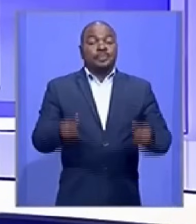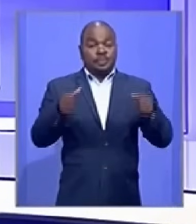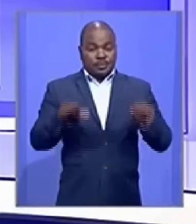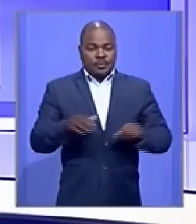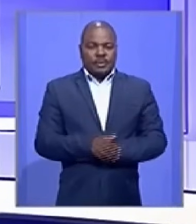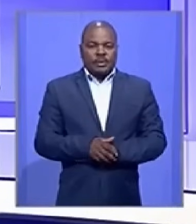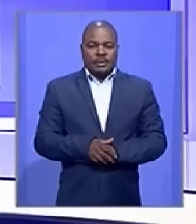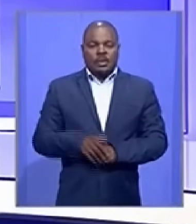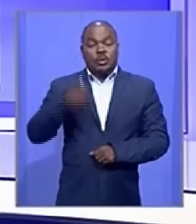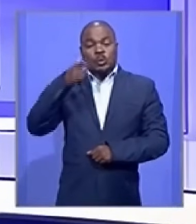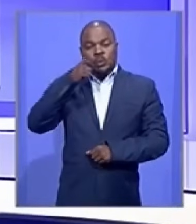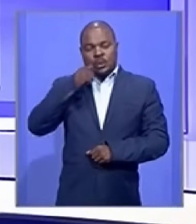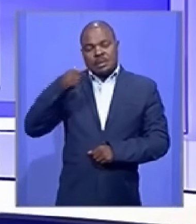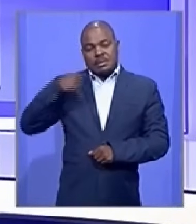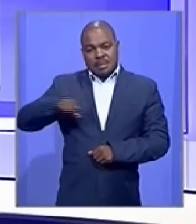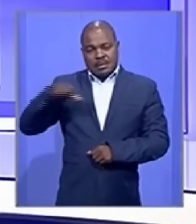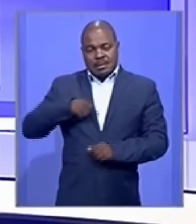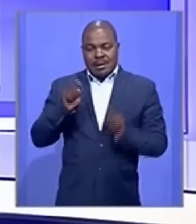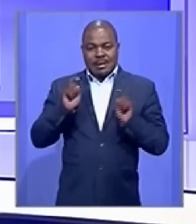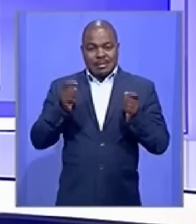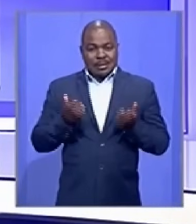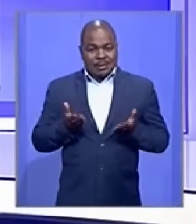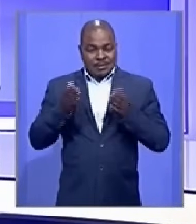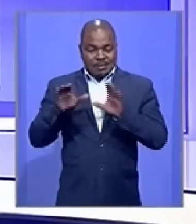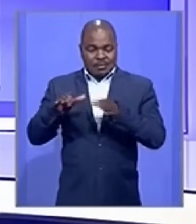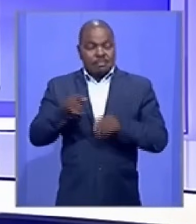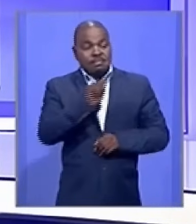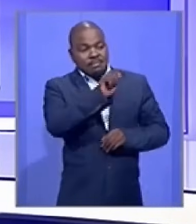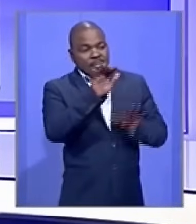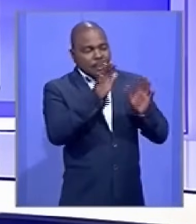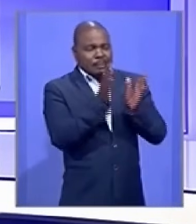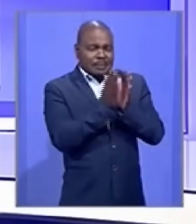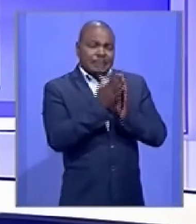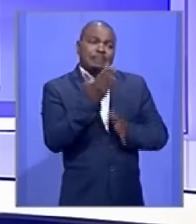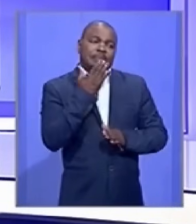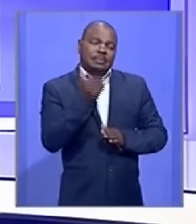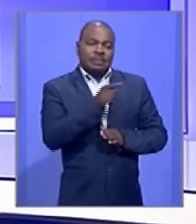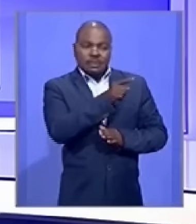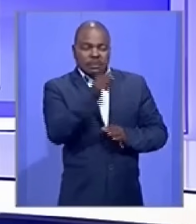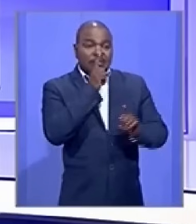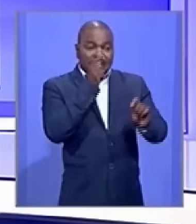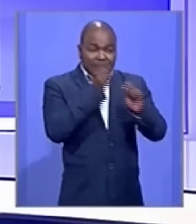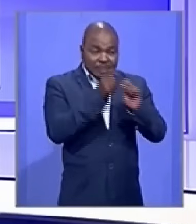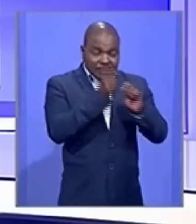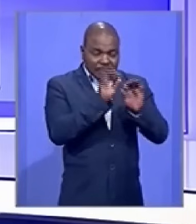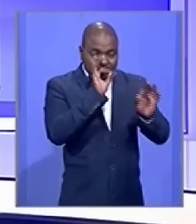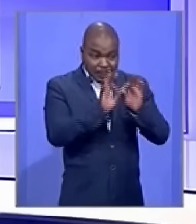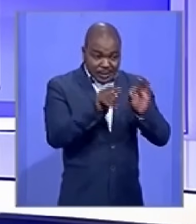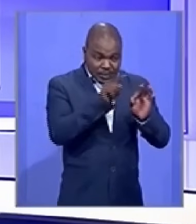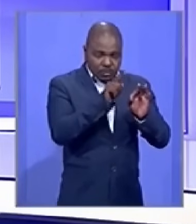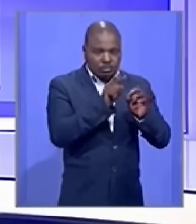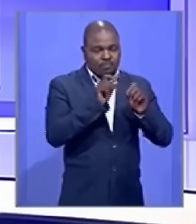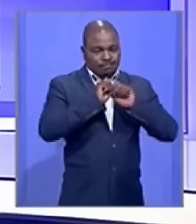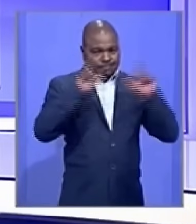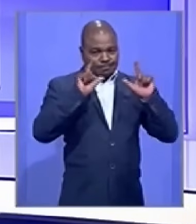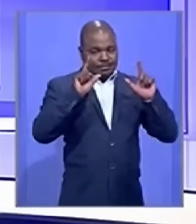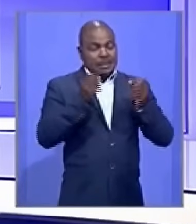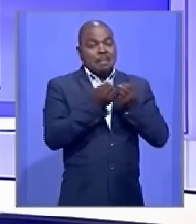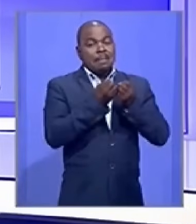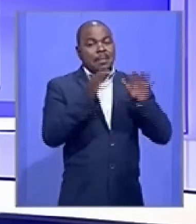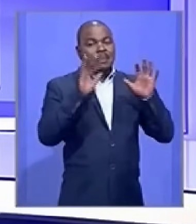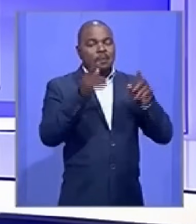Kaoleleng ba ditshebeletso tsa tshohanyetso tsa Tshwane ba ipileditse baahing ba motsemoholo haholoholo ba mekhukhung ho dula ba fadimehile. Baahi ba